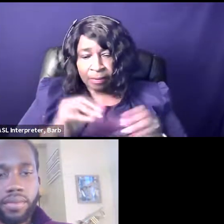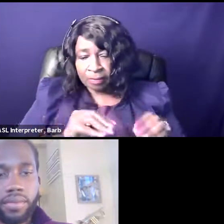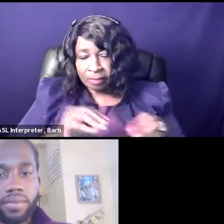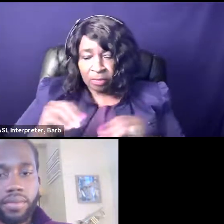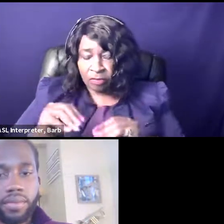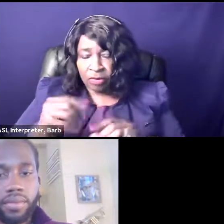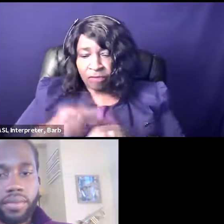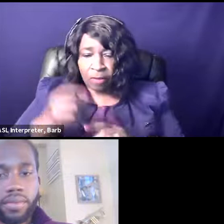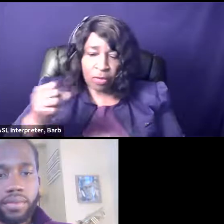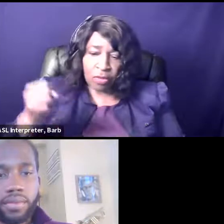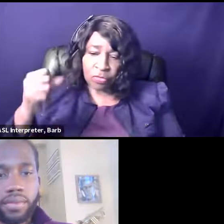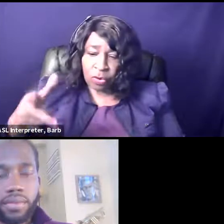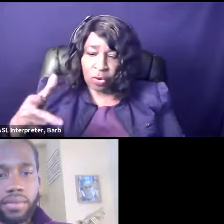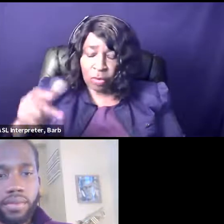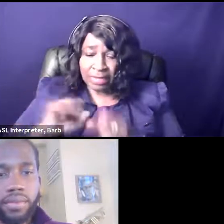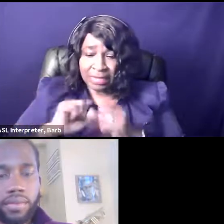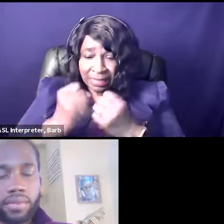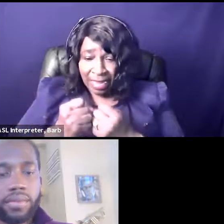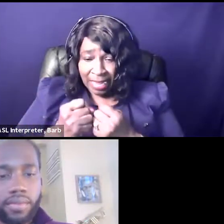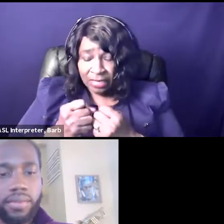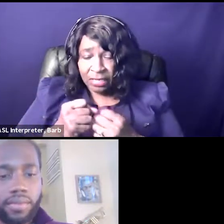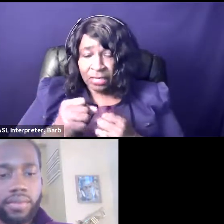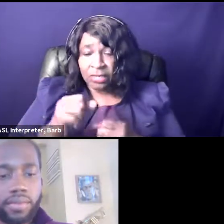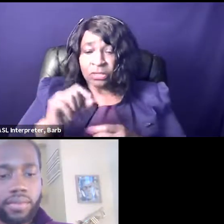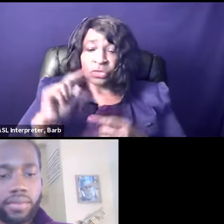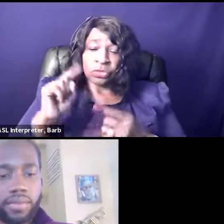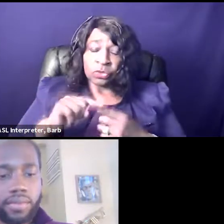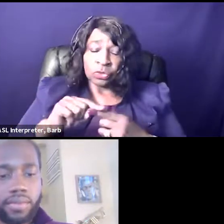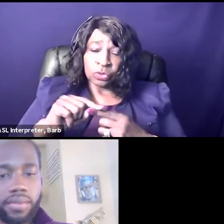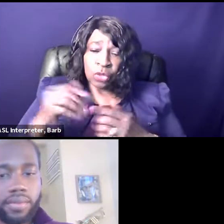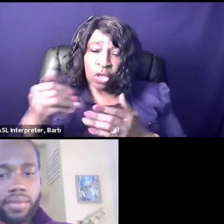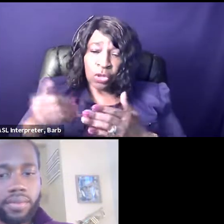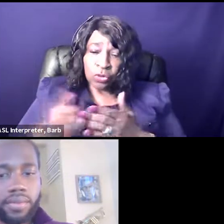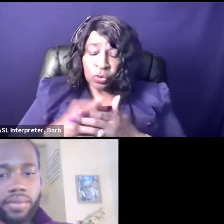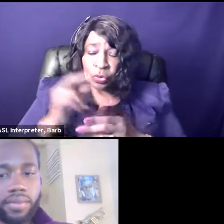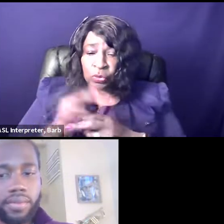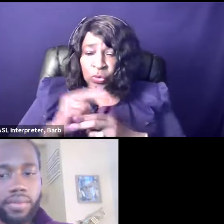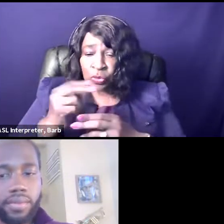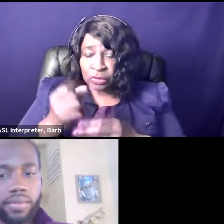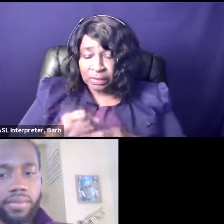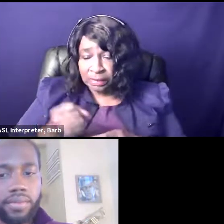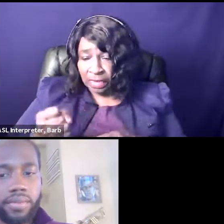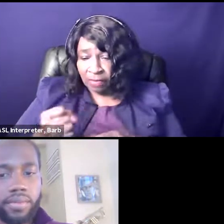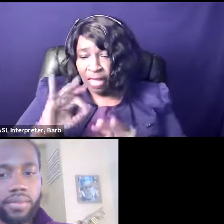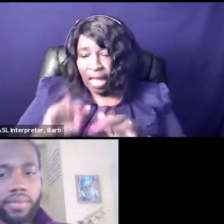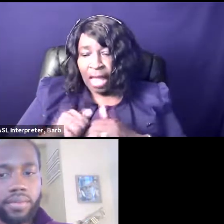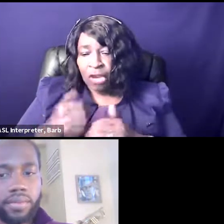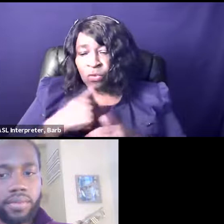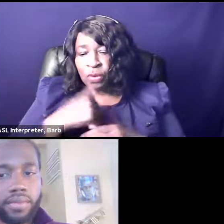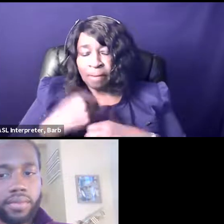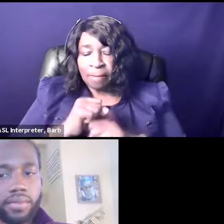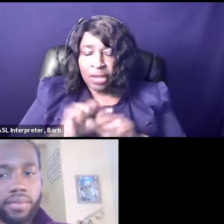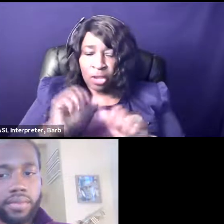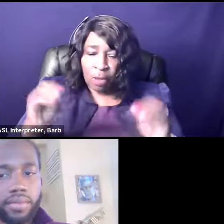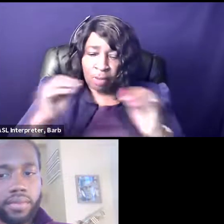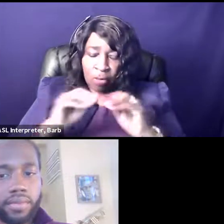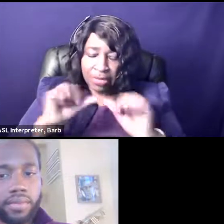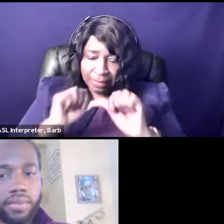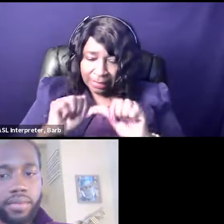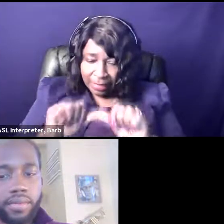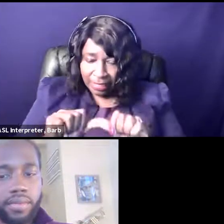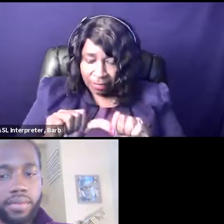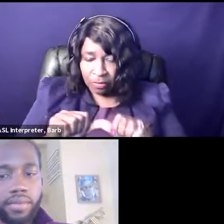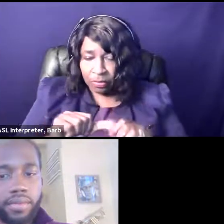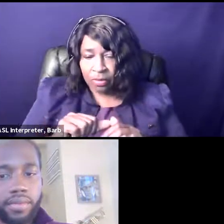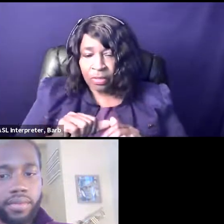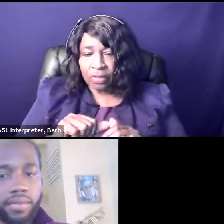society to a reuse society is how we make it more sustainable. And we have, with